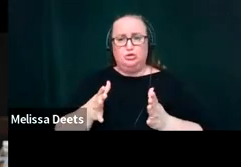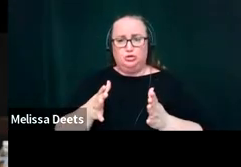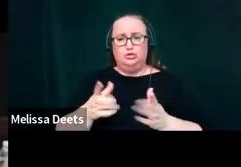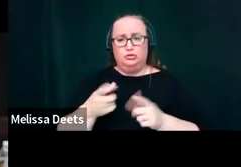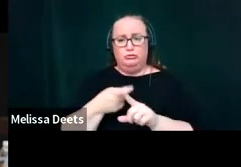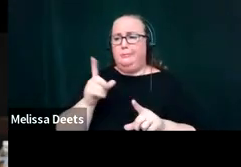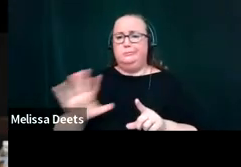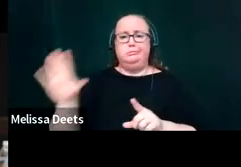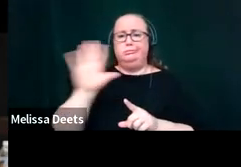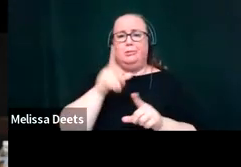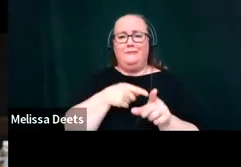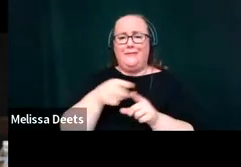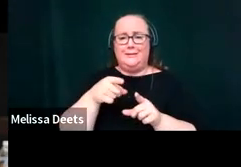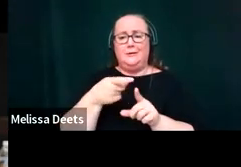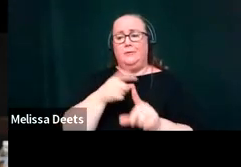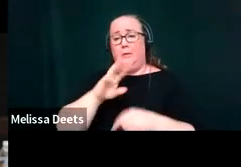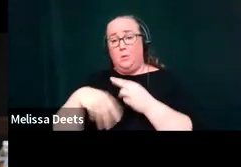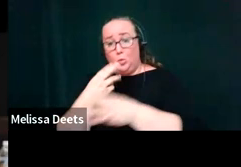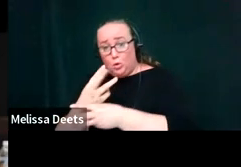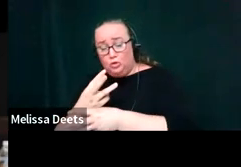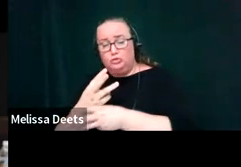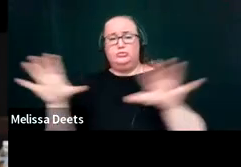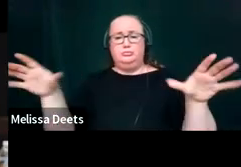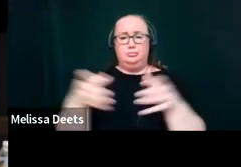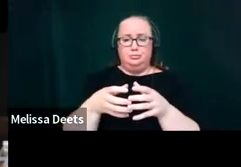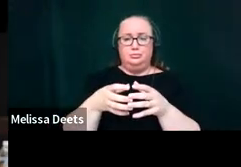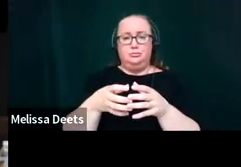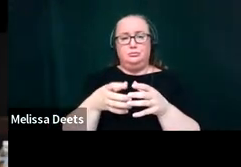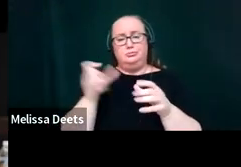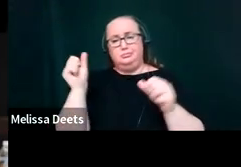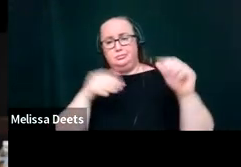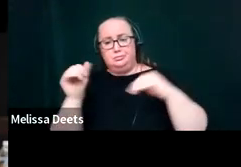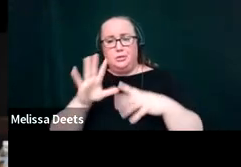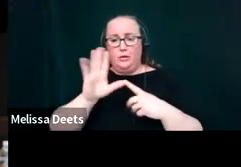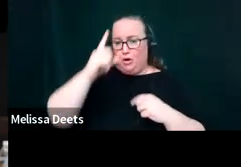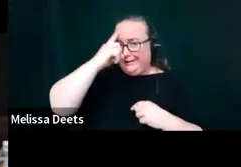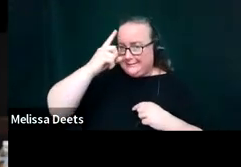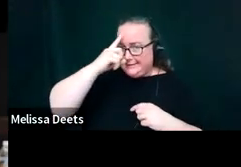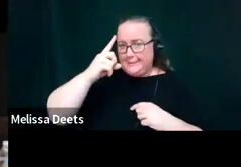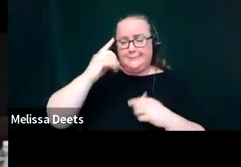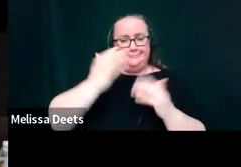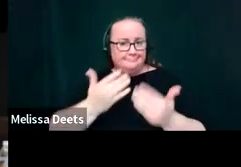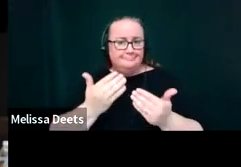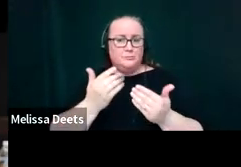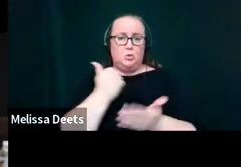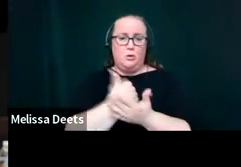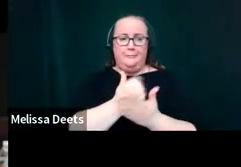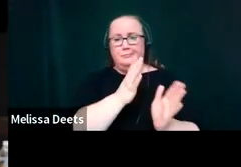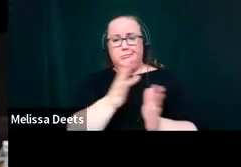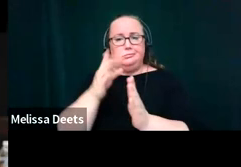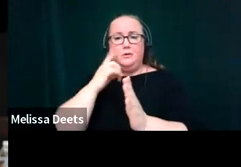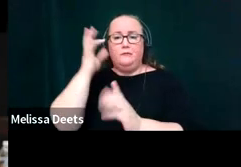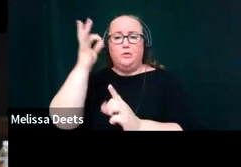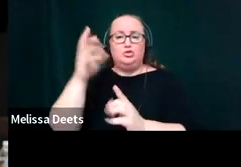the country and around the globe to share their insights and to chart the course for future